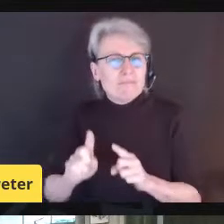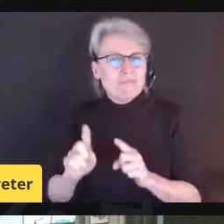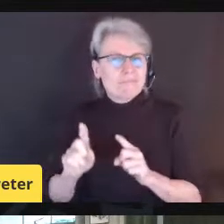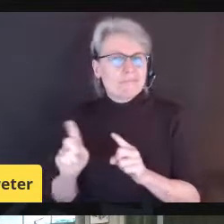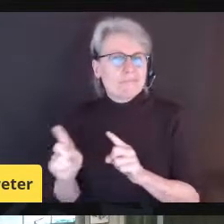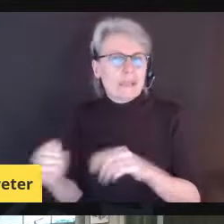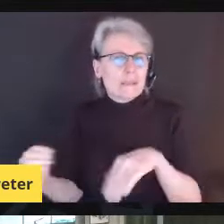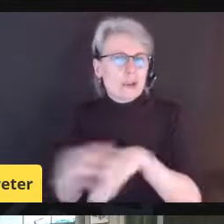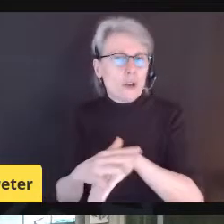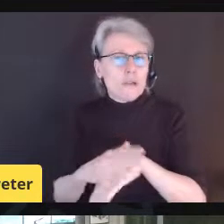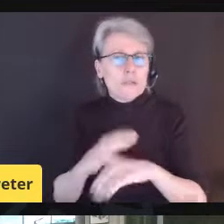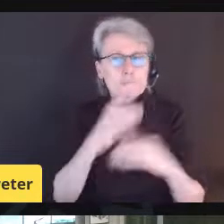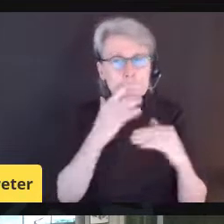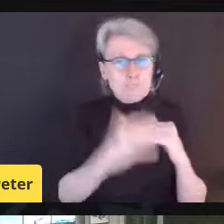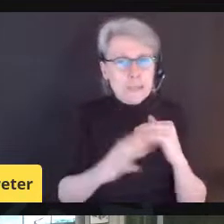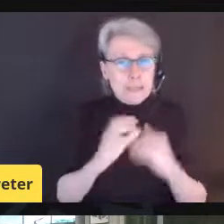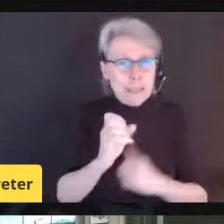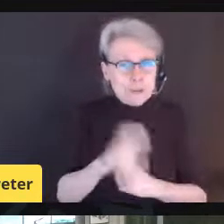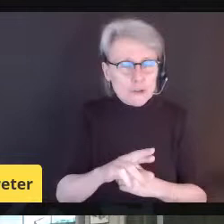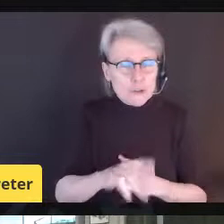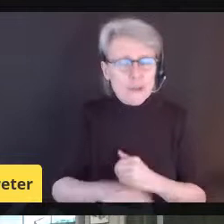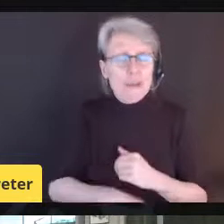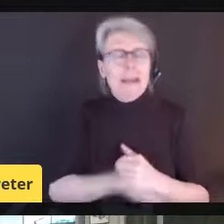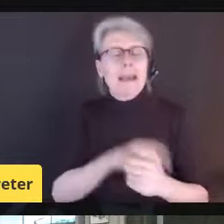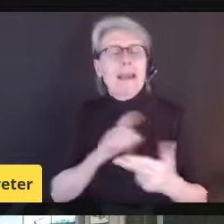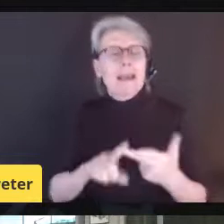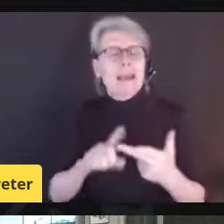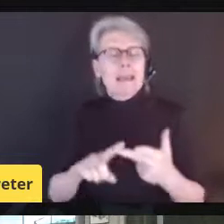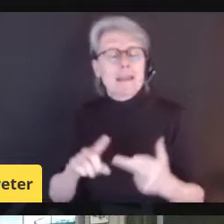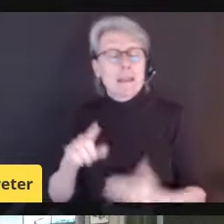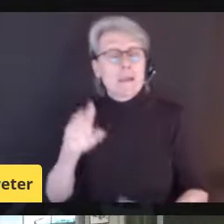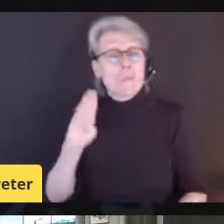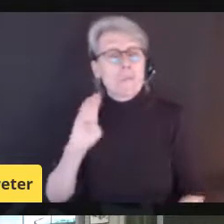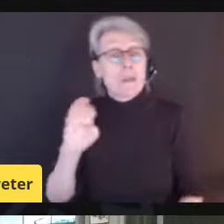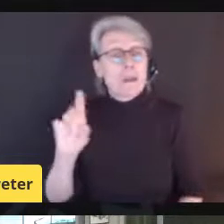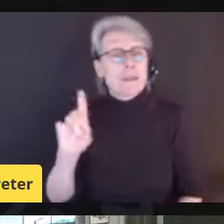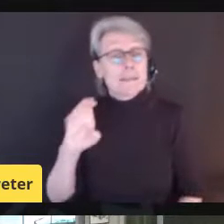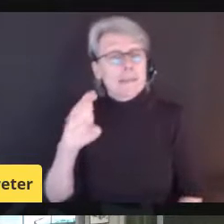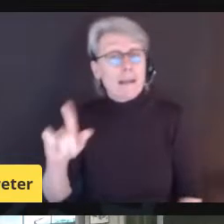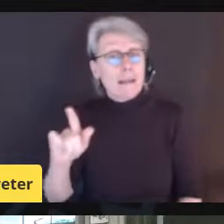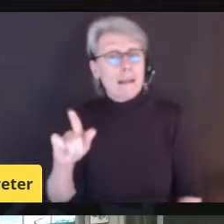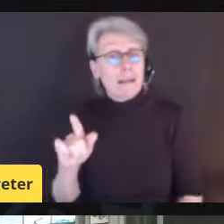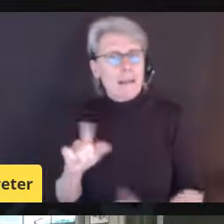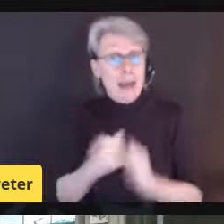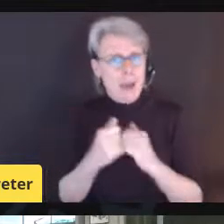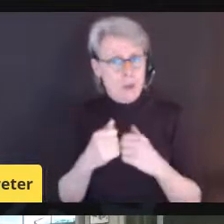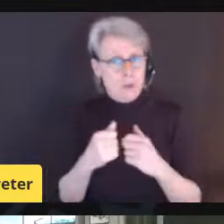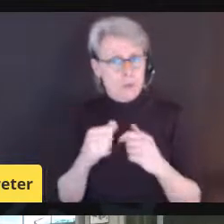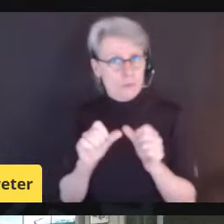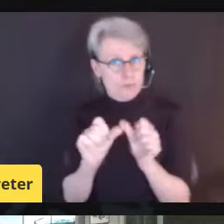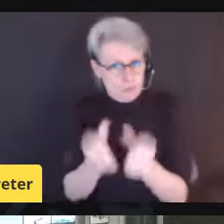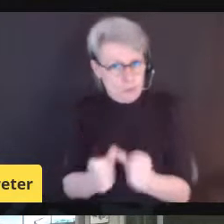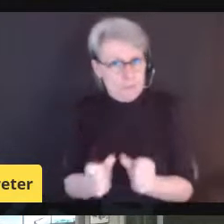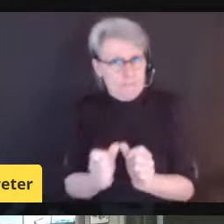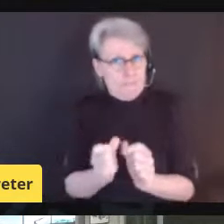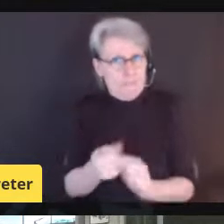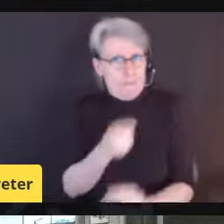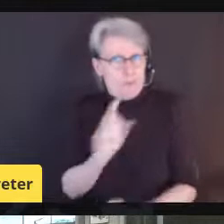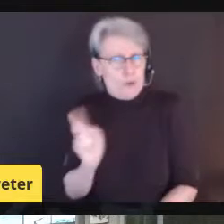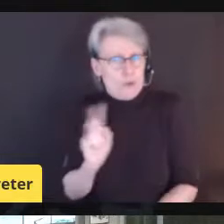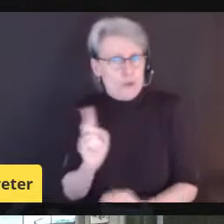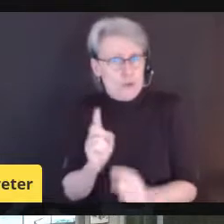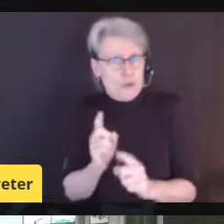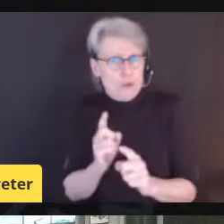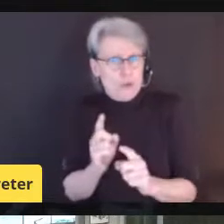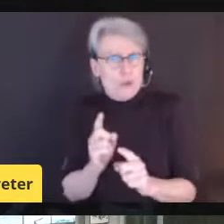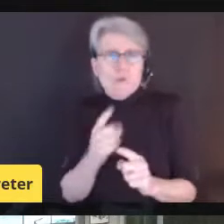cancers, plus weird blood cells, how blood cells are formed. And this is just to do with